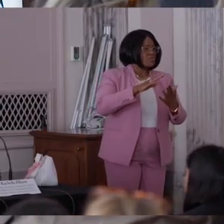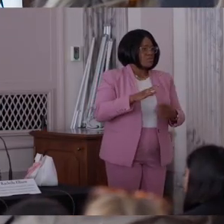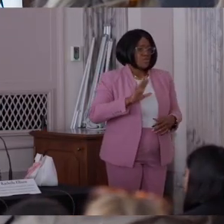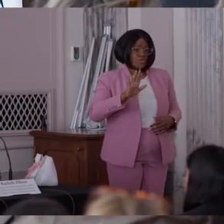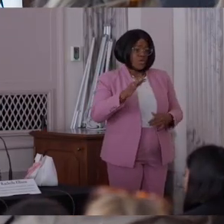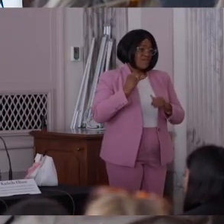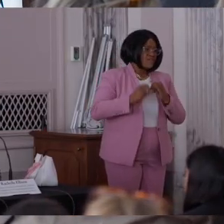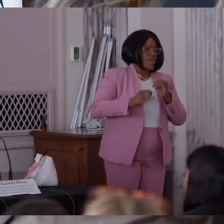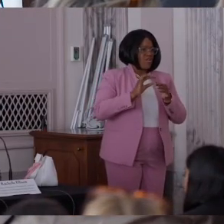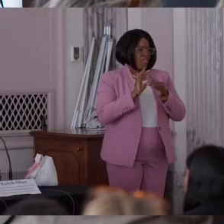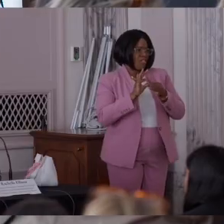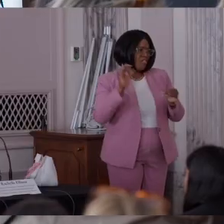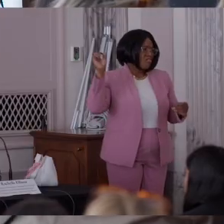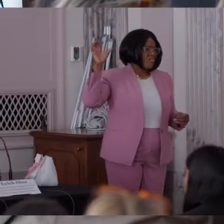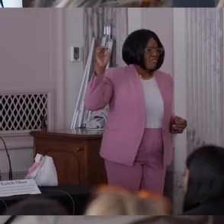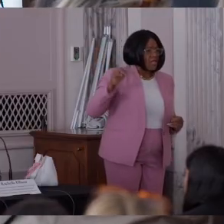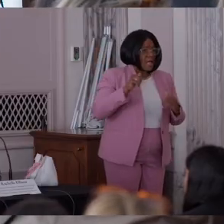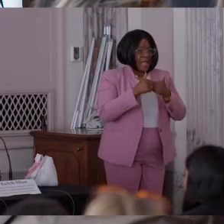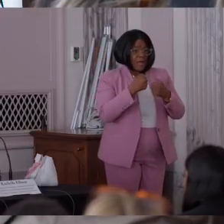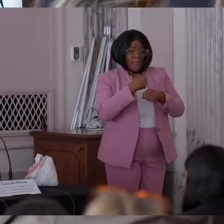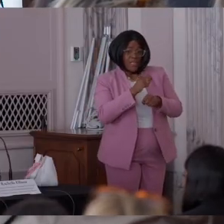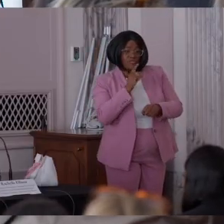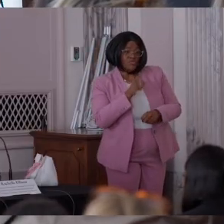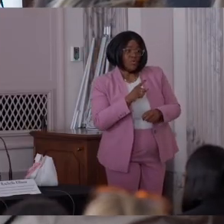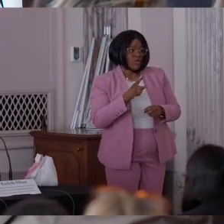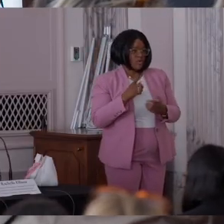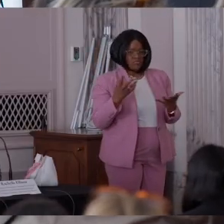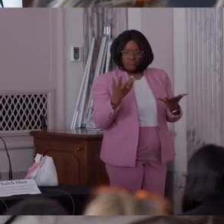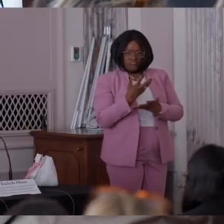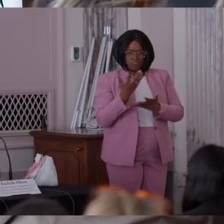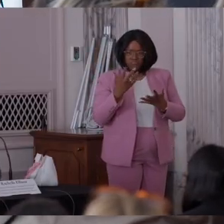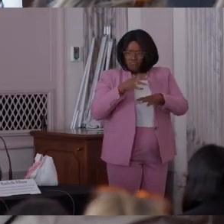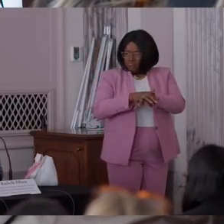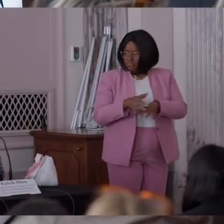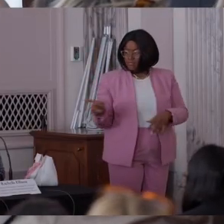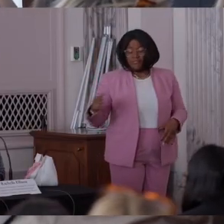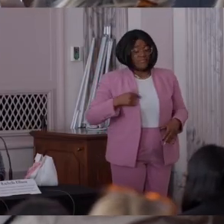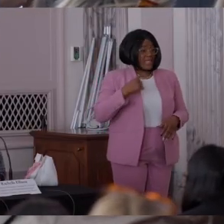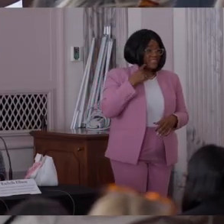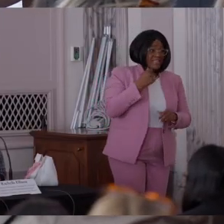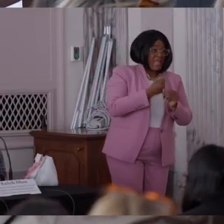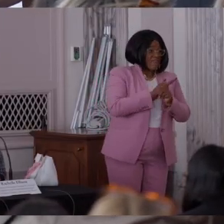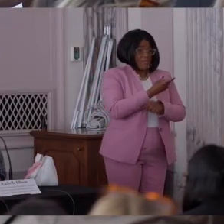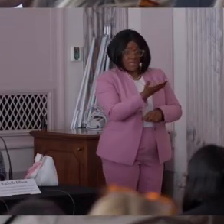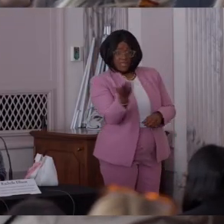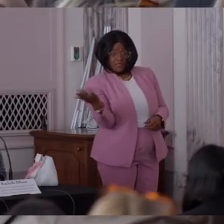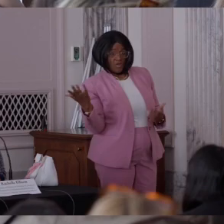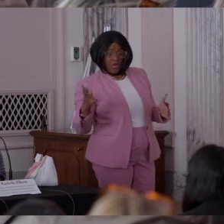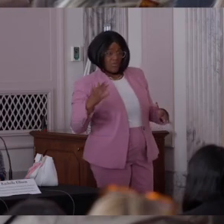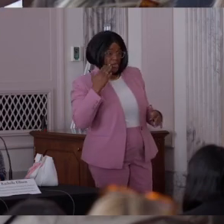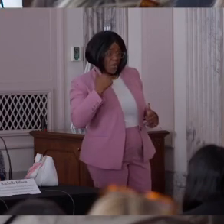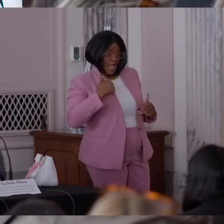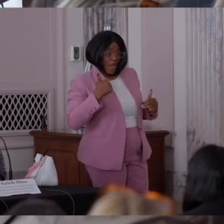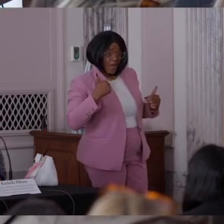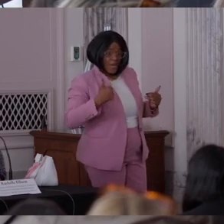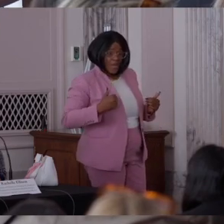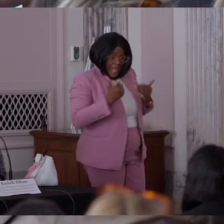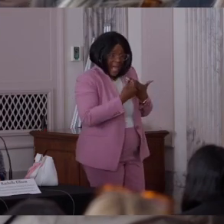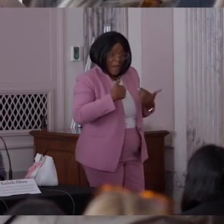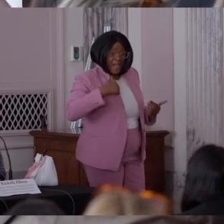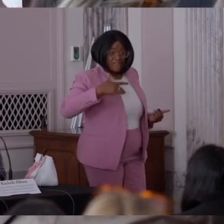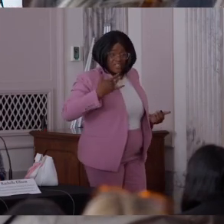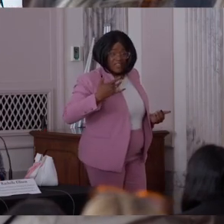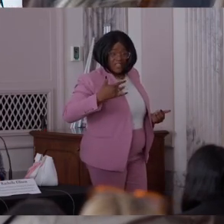your final thoughts on how to make sure we keep doing what works? I think everybody in this room already knows how I feel about housing